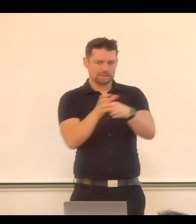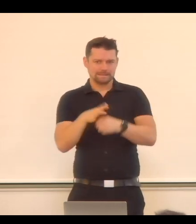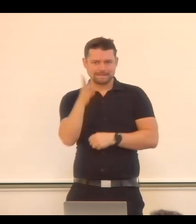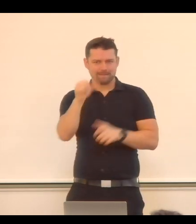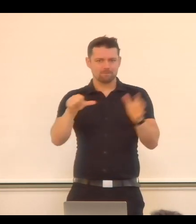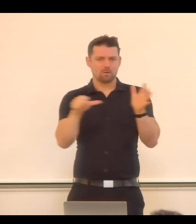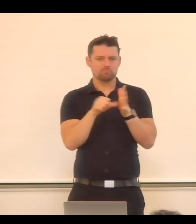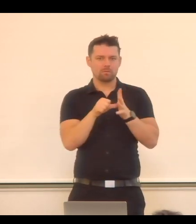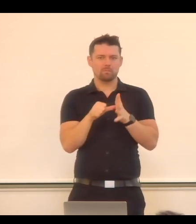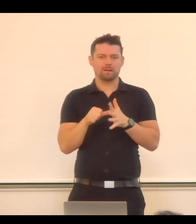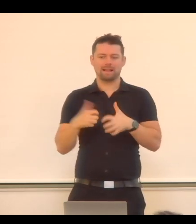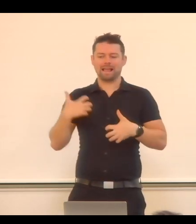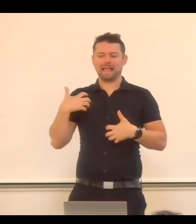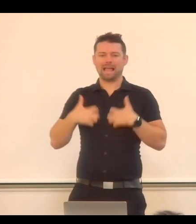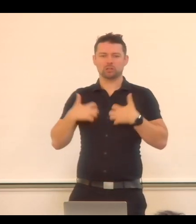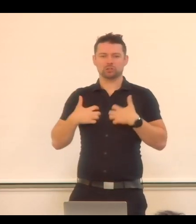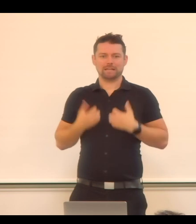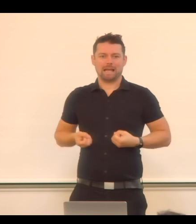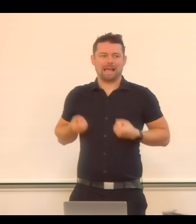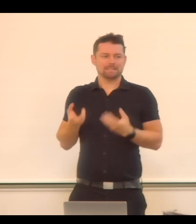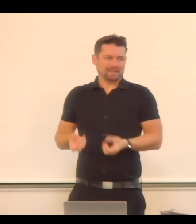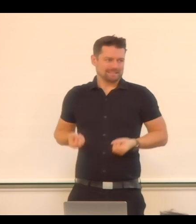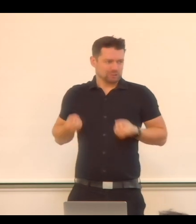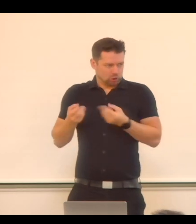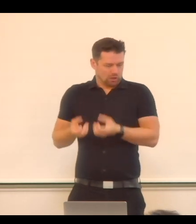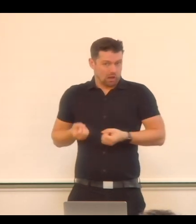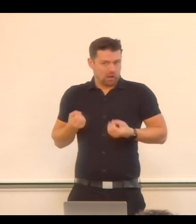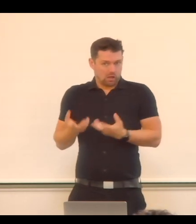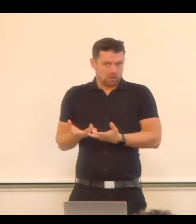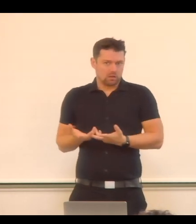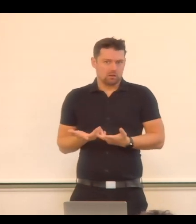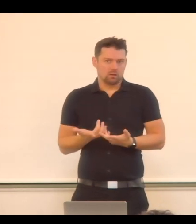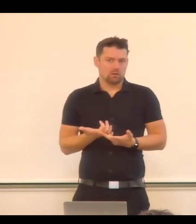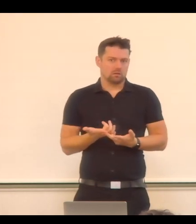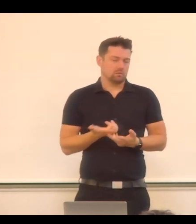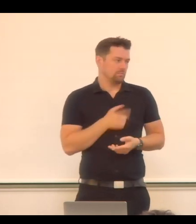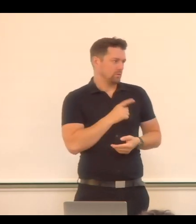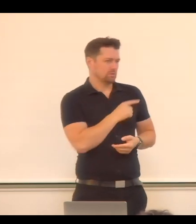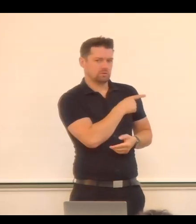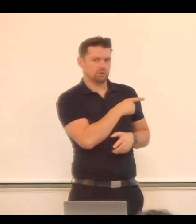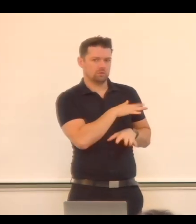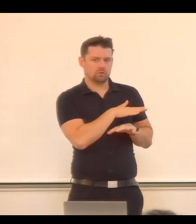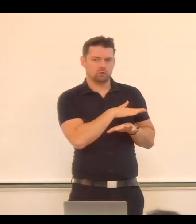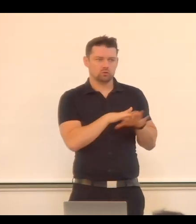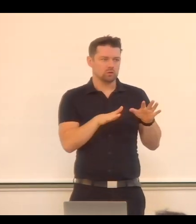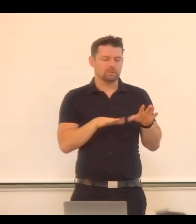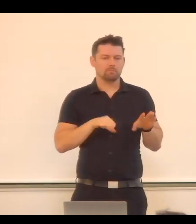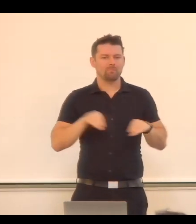with energy expenditure within missions. Mm-hmm. So because you are not moving, you're not exercising